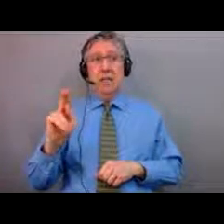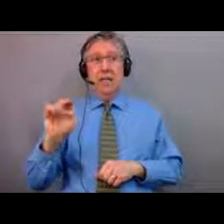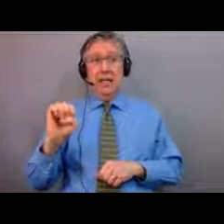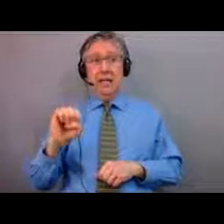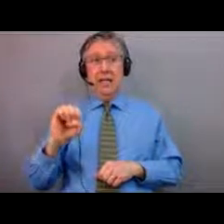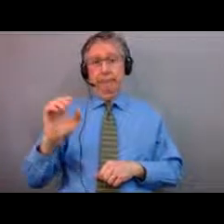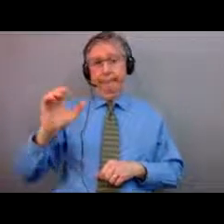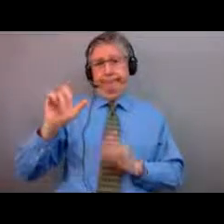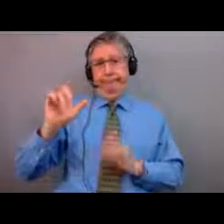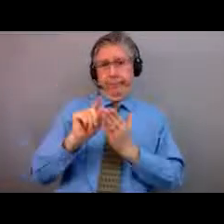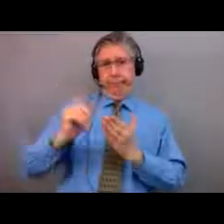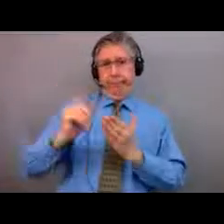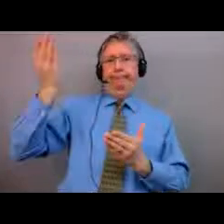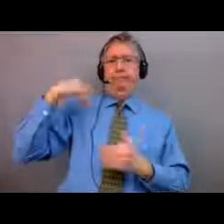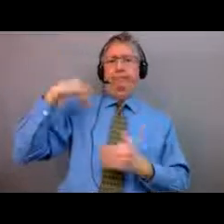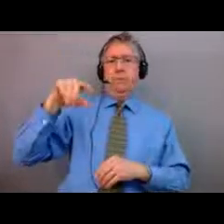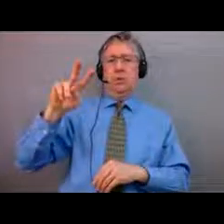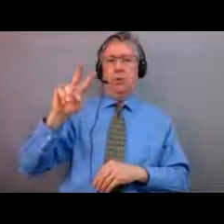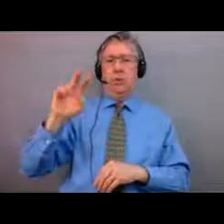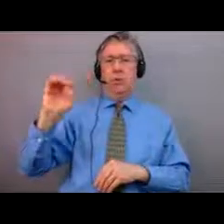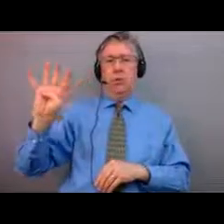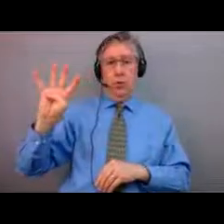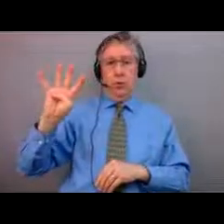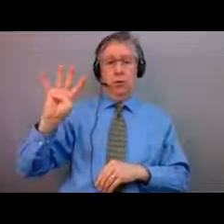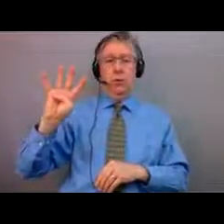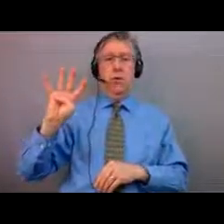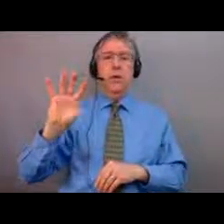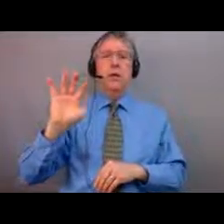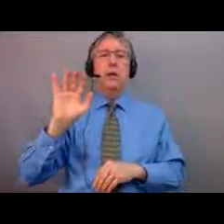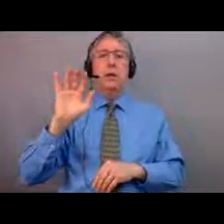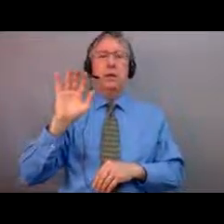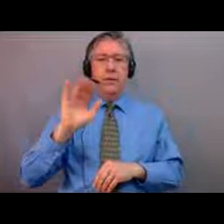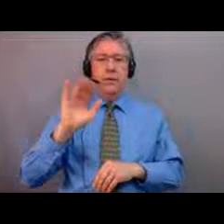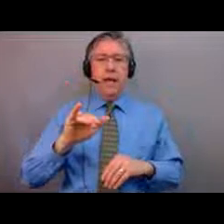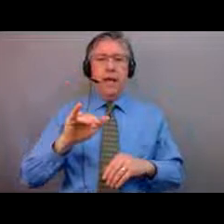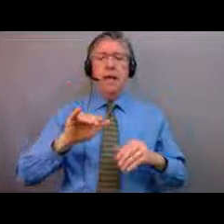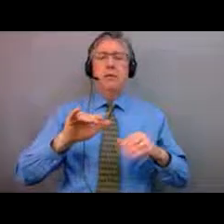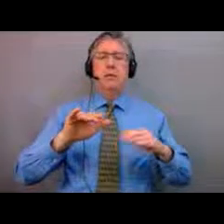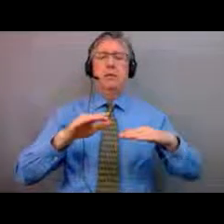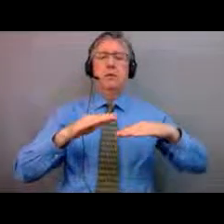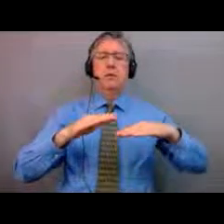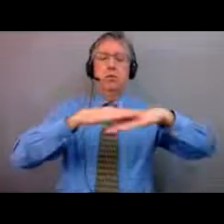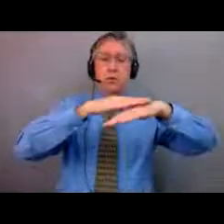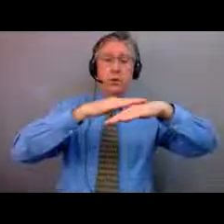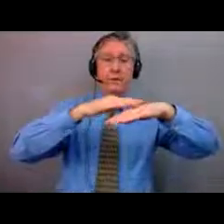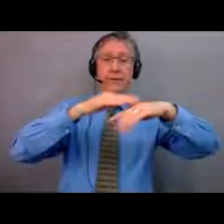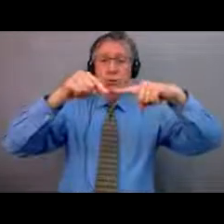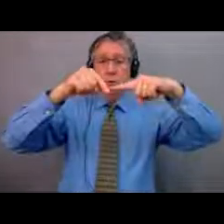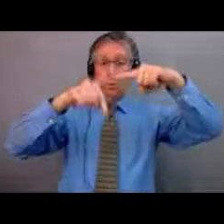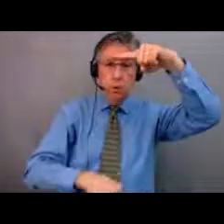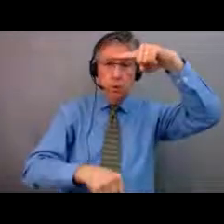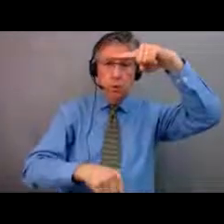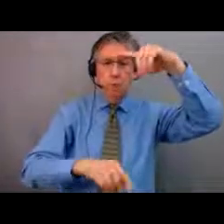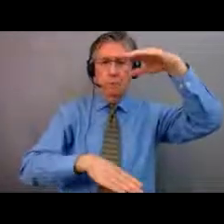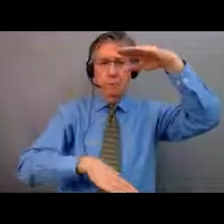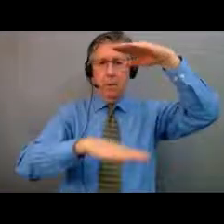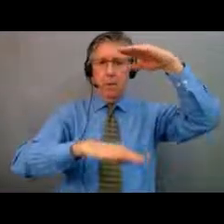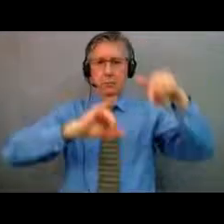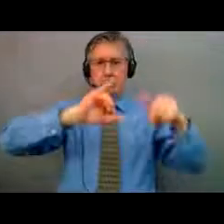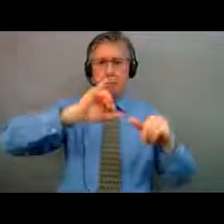2004. And you can see that we were able to use surface to bottom measurements to determine the inventory